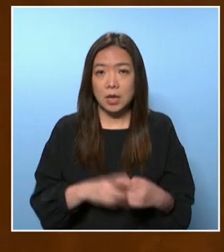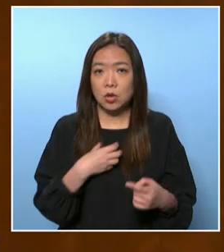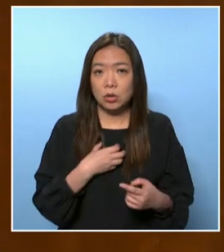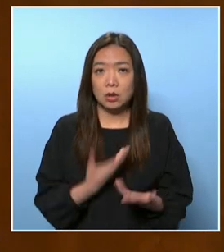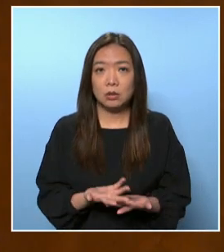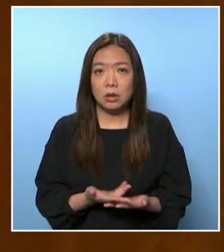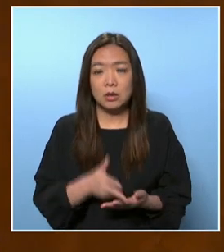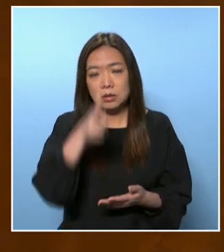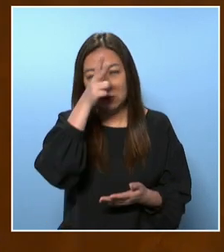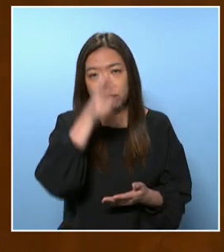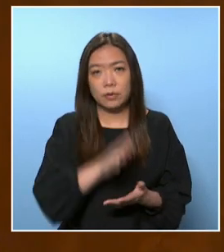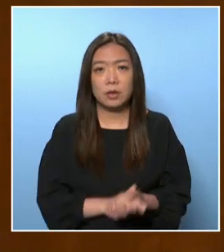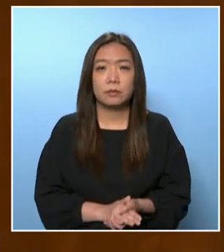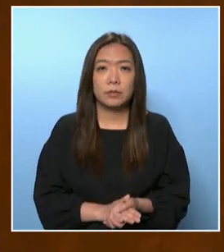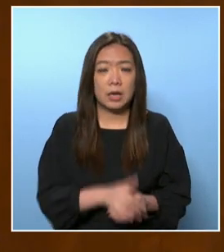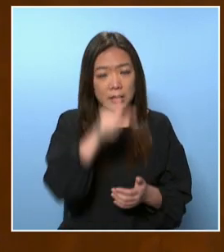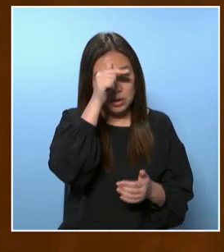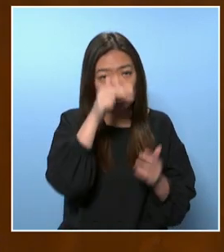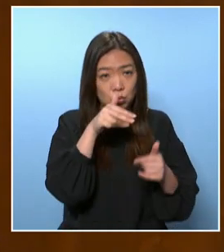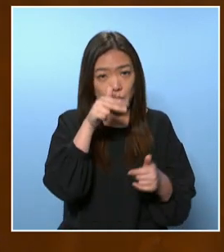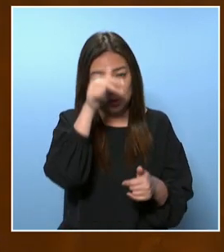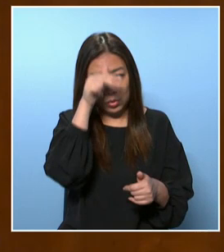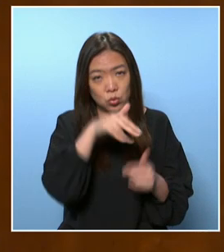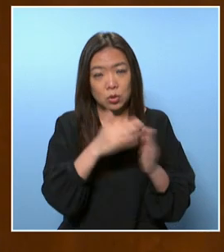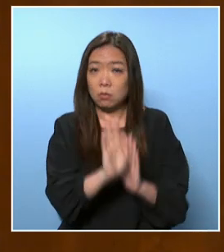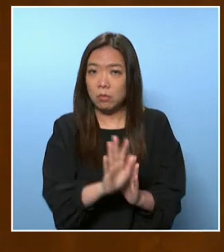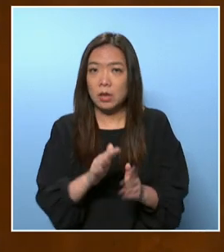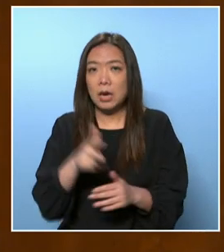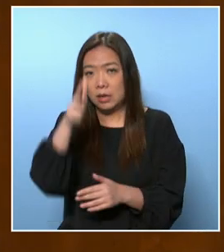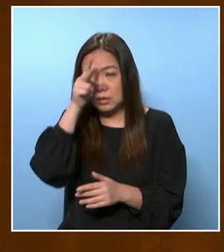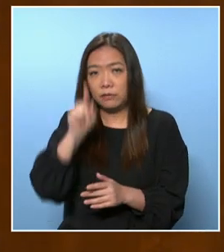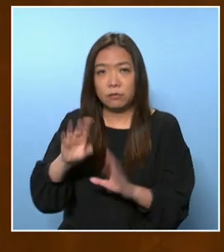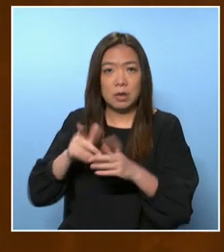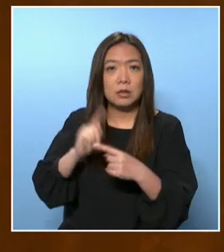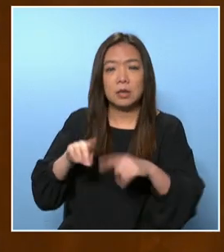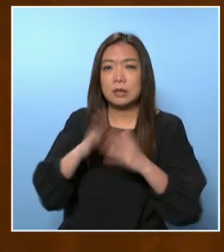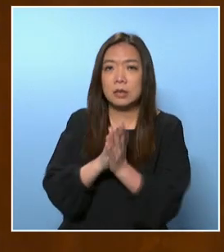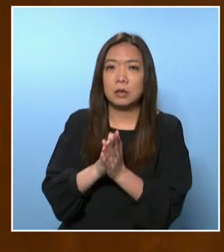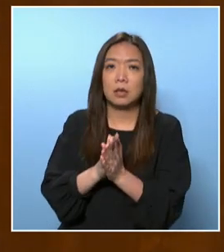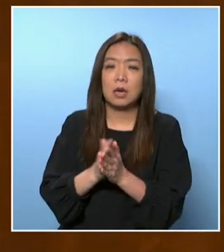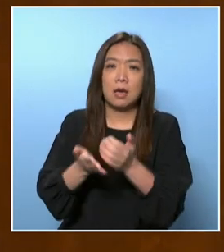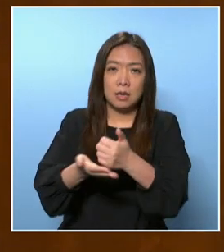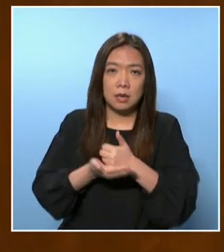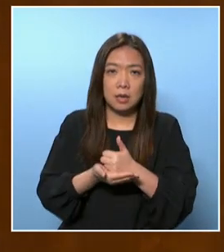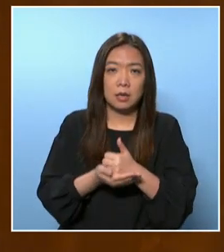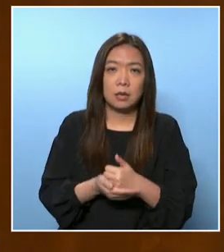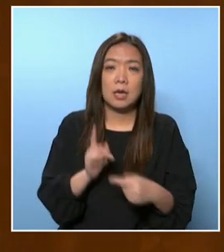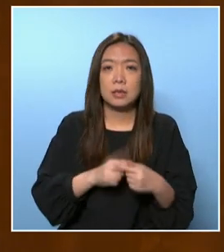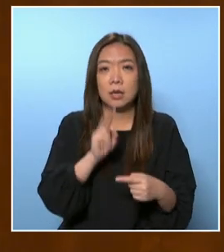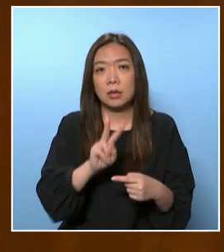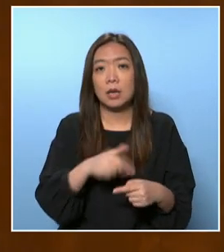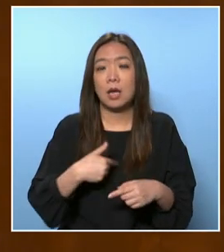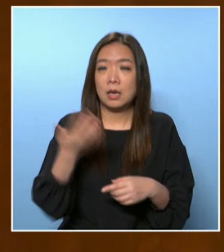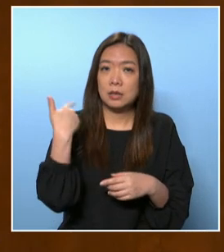translator. I think the government, not so much the hospital authorities, should really have a look at